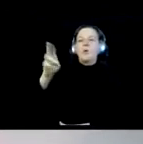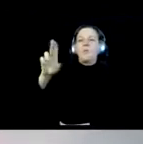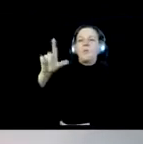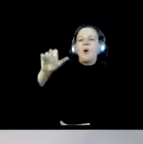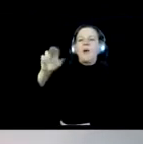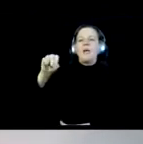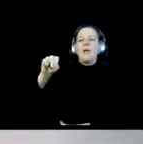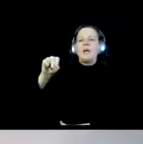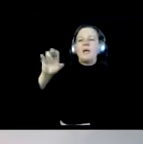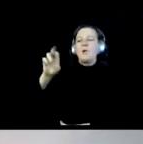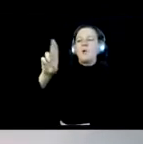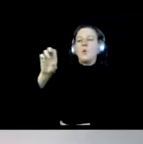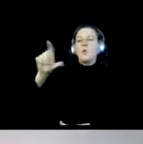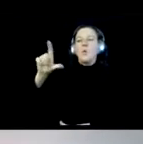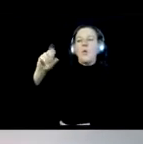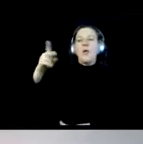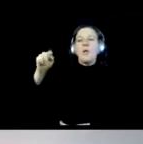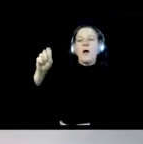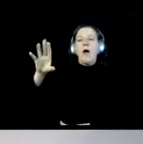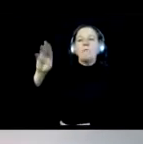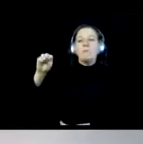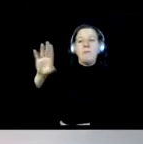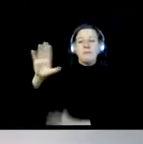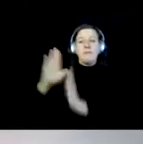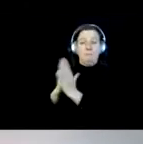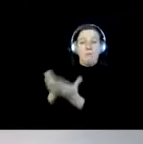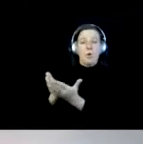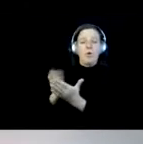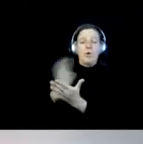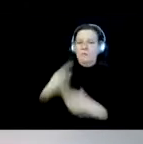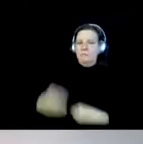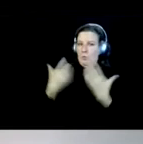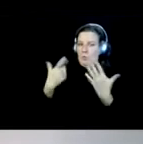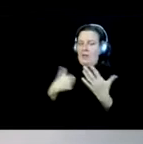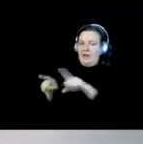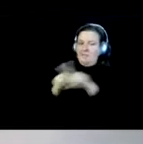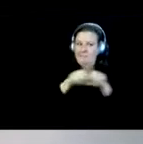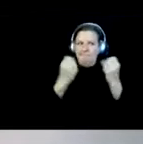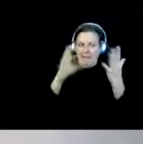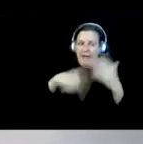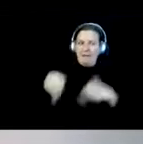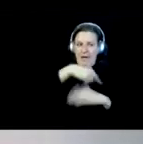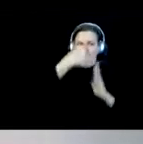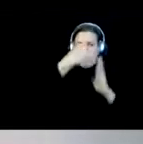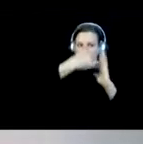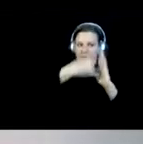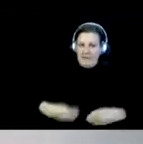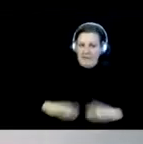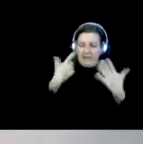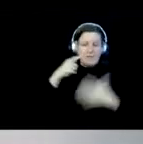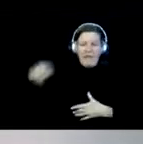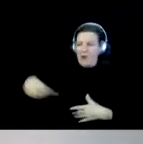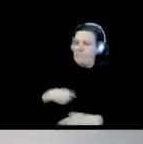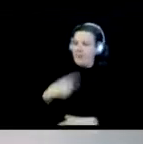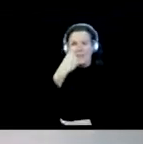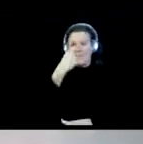been so inspiring to me, as I know it has to a lot of artists, because she really like hits the nail on the head with that, like